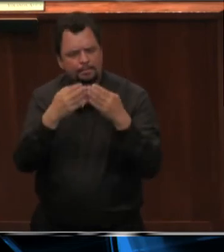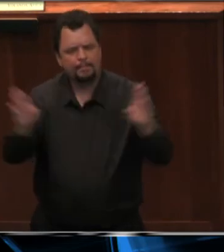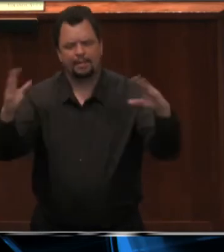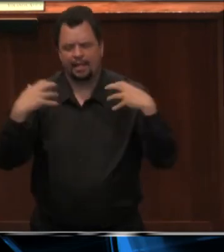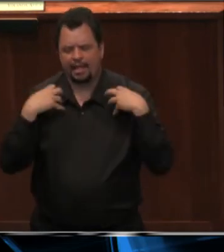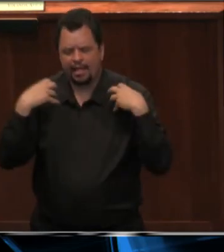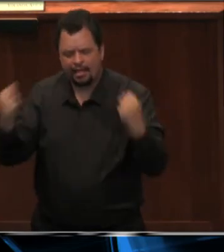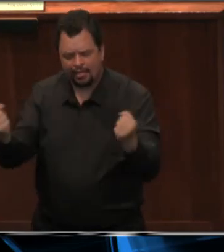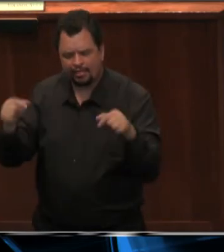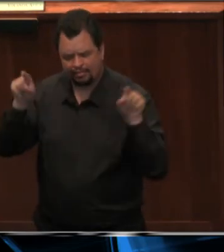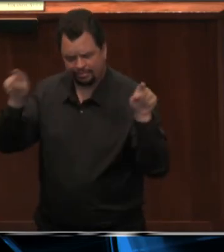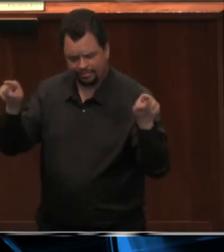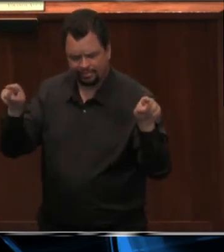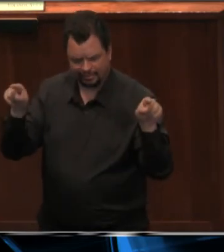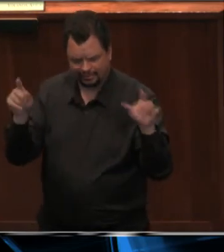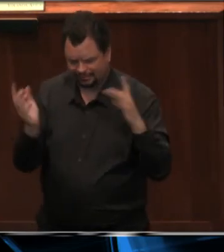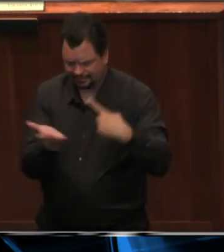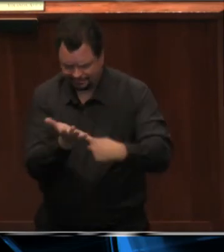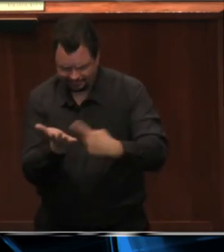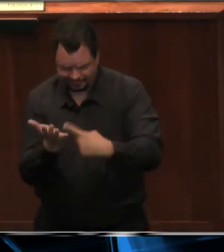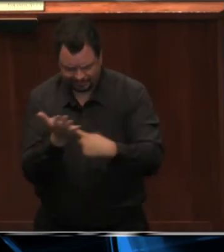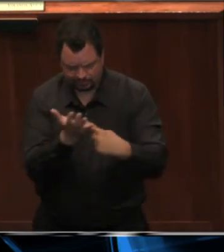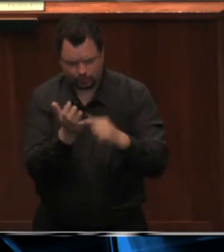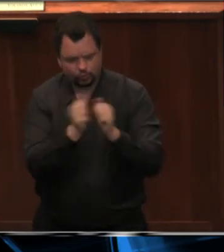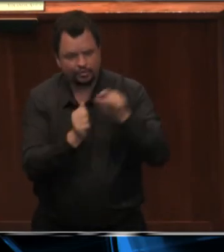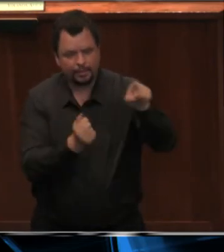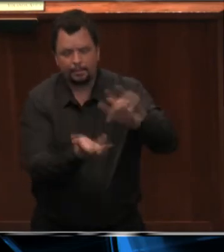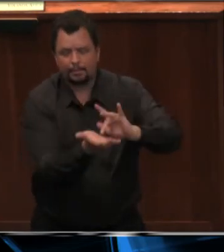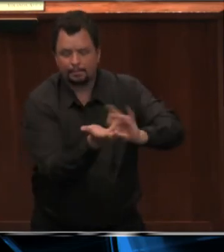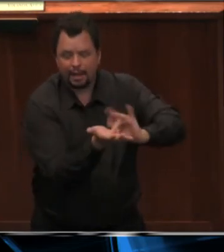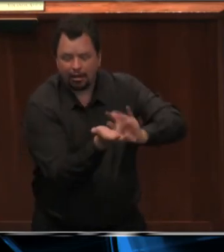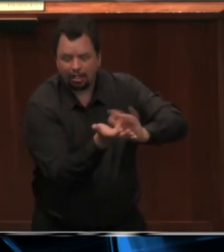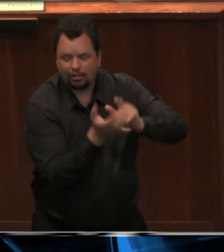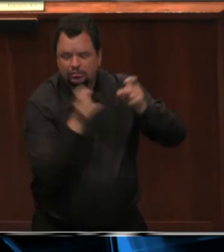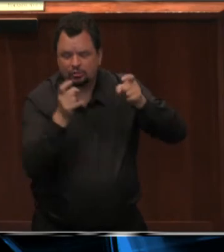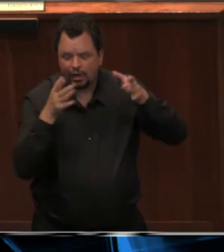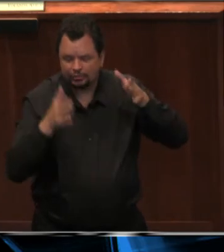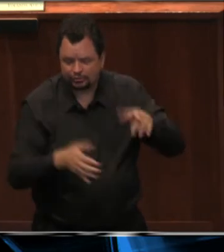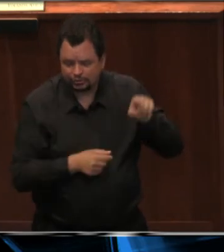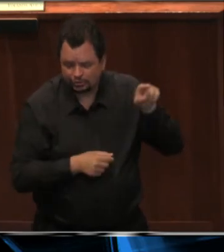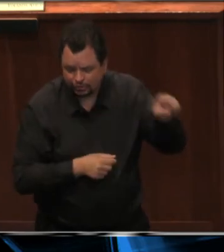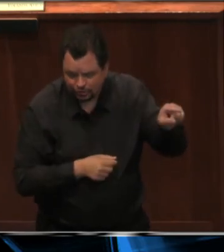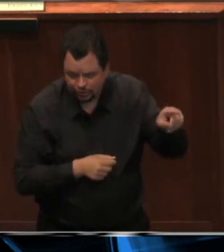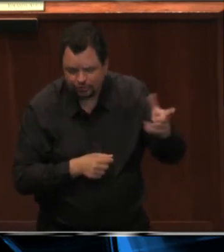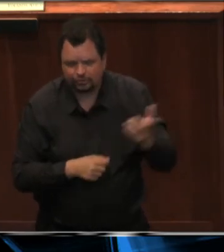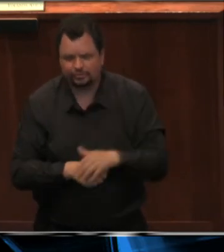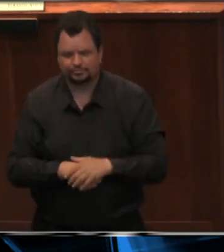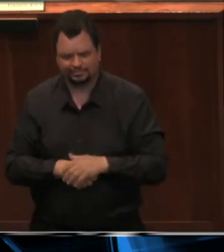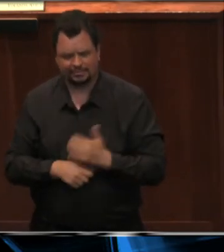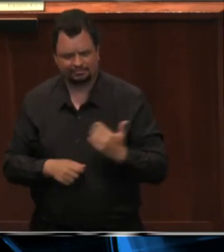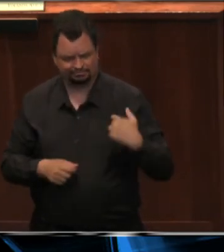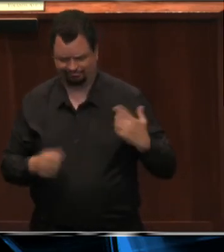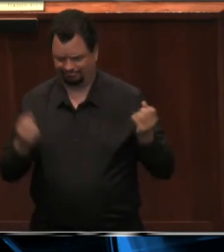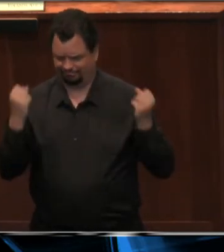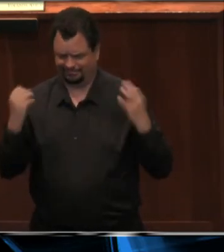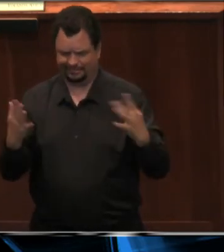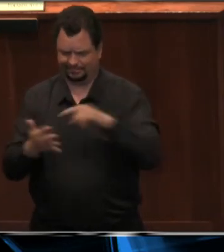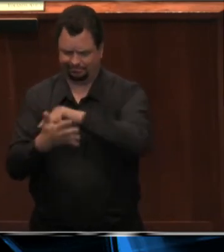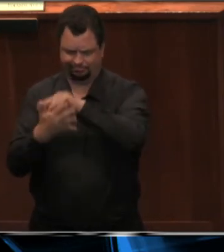deputy medical director and our entire, our leaderships, we've been involved at some point in